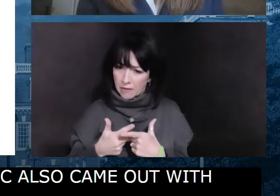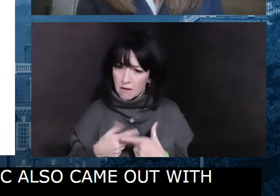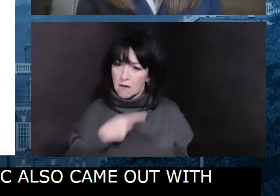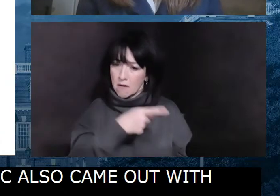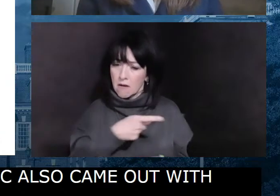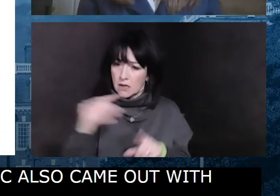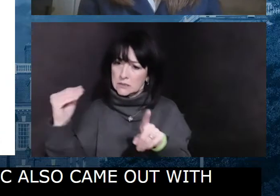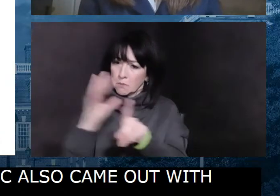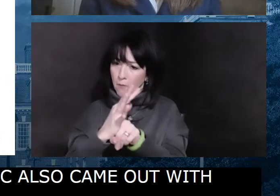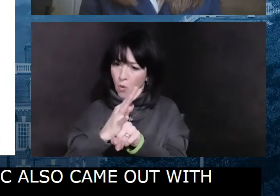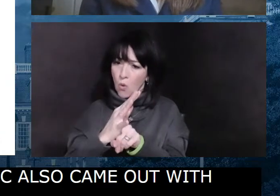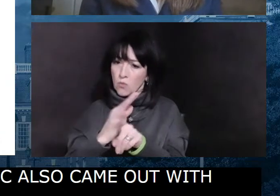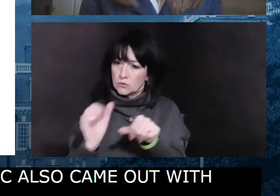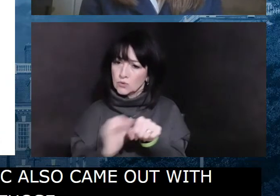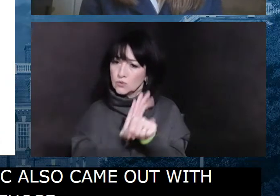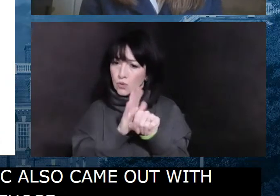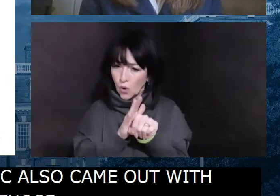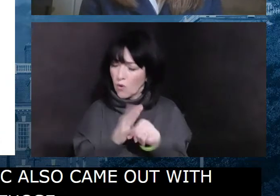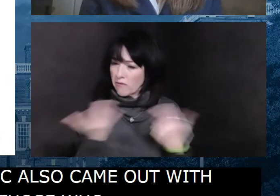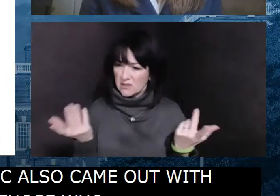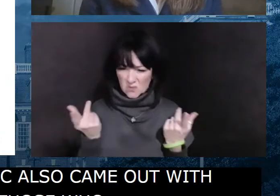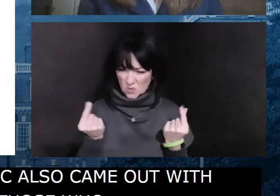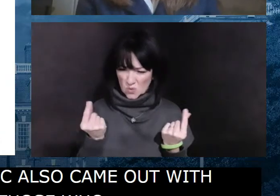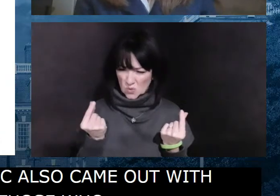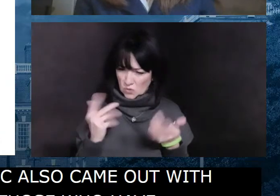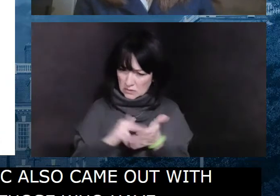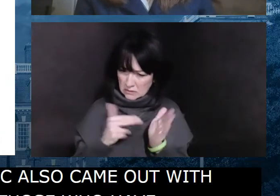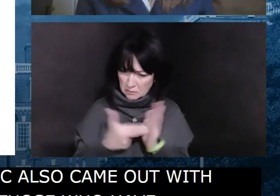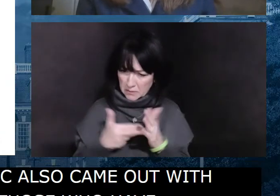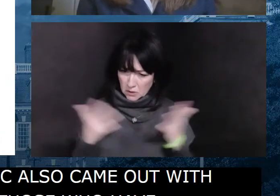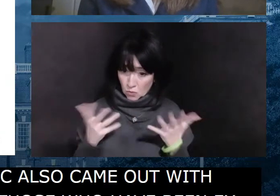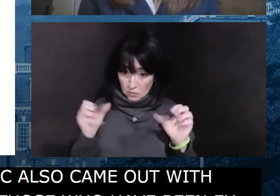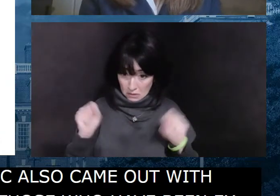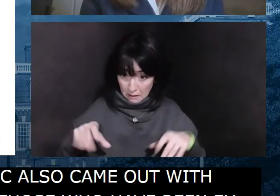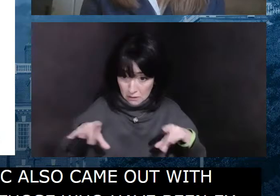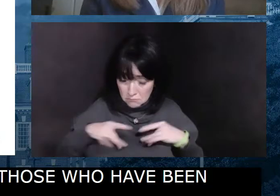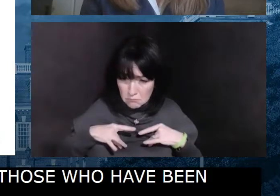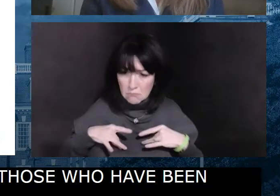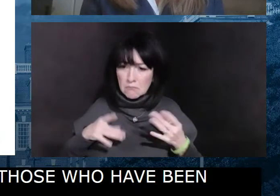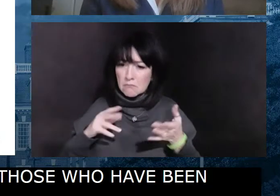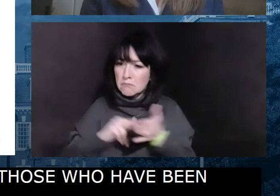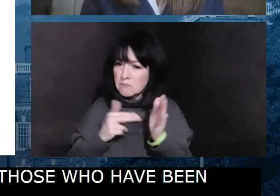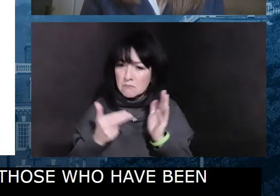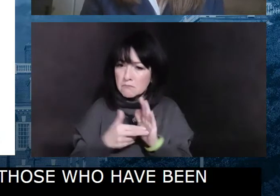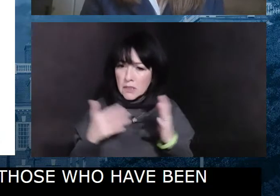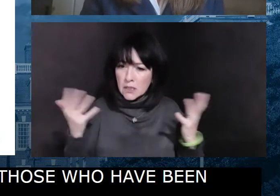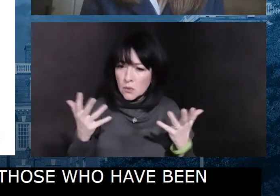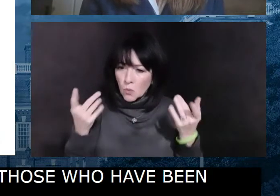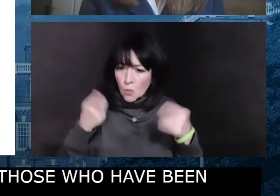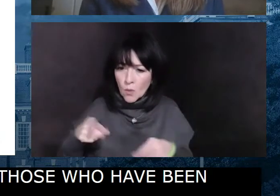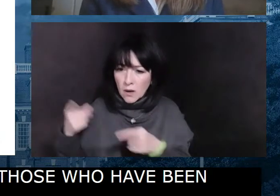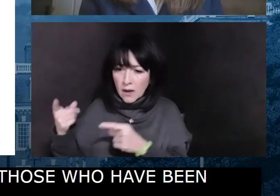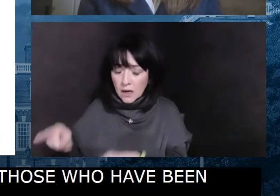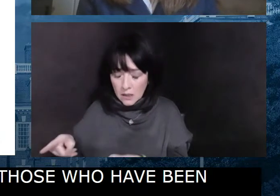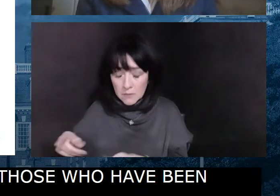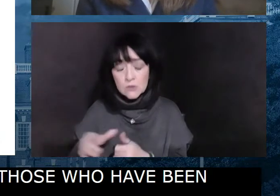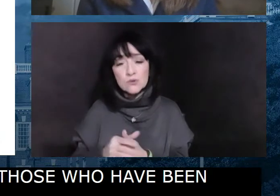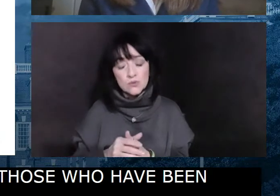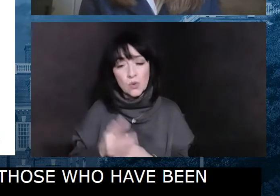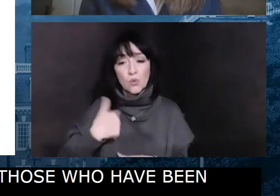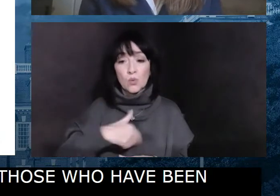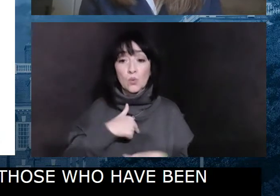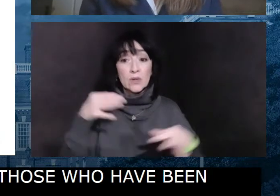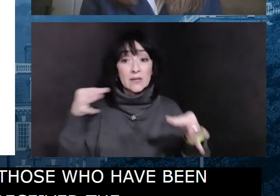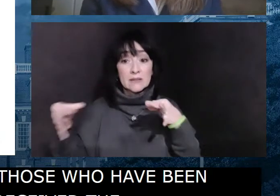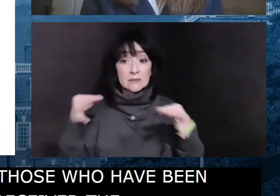about before, the vaccines, the Pfizer and Moderna vaccines are very effective in